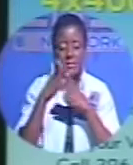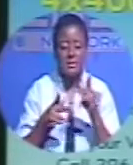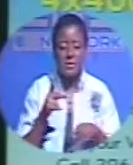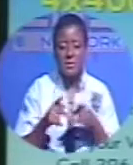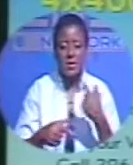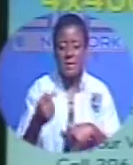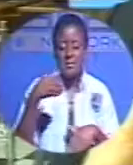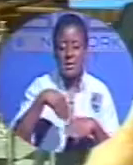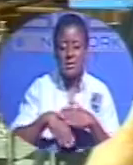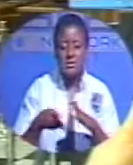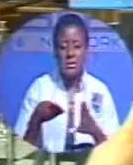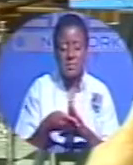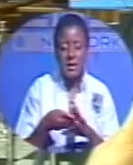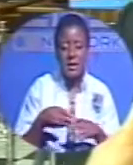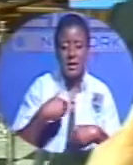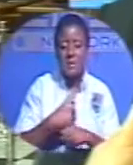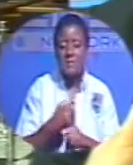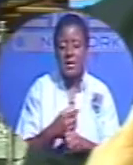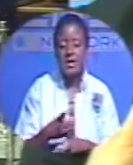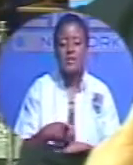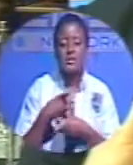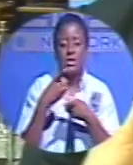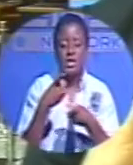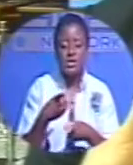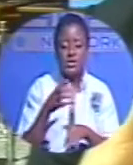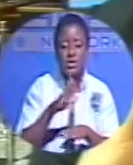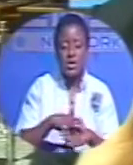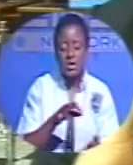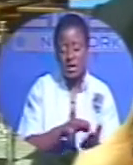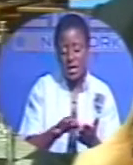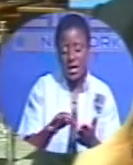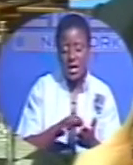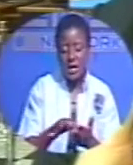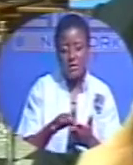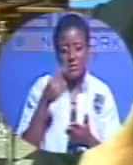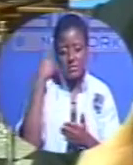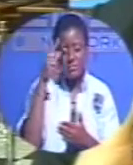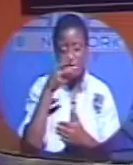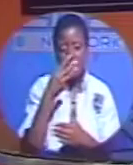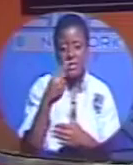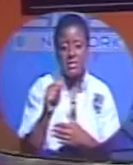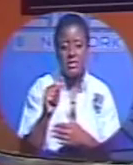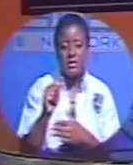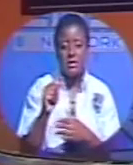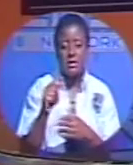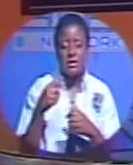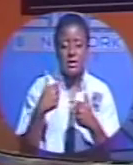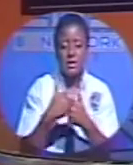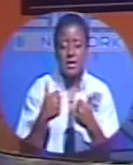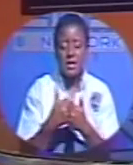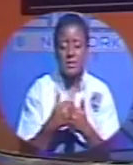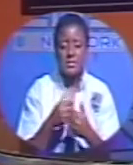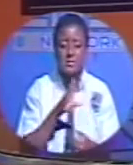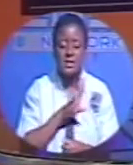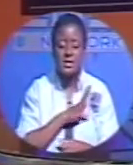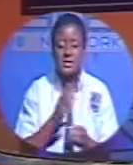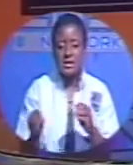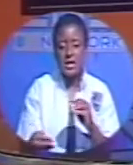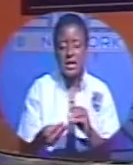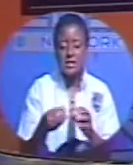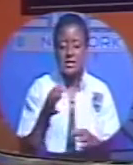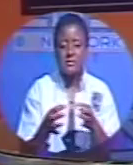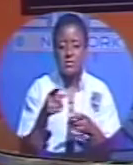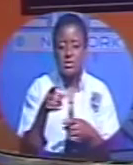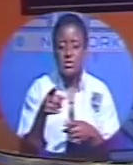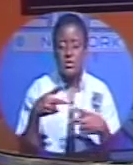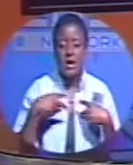a donation on an account we set up towards the Olympic Games. Now, Basin adds, if you are out there and you